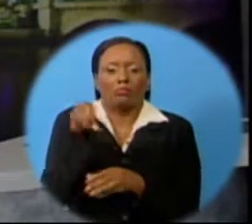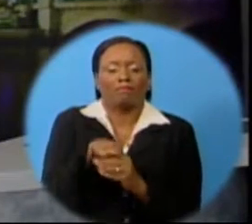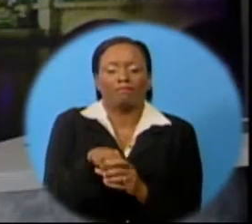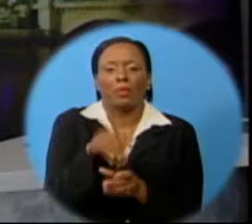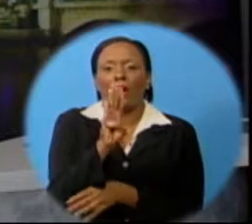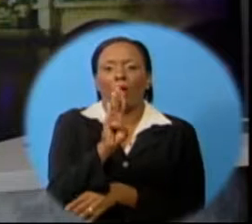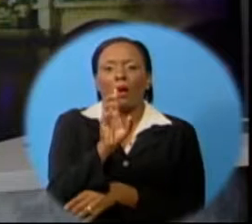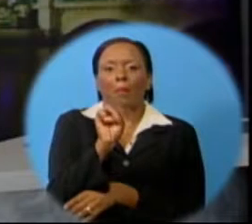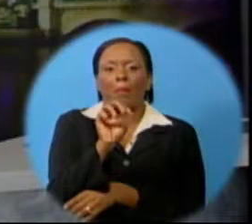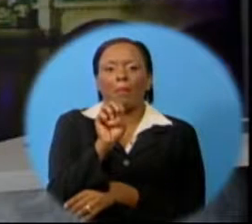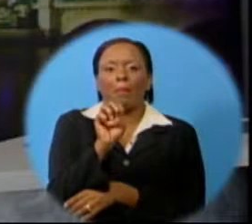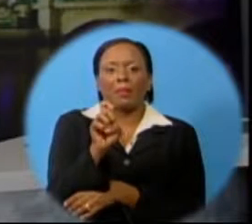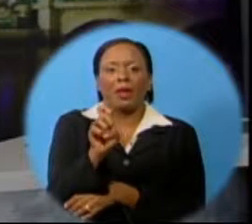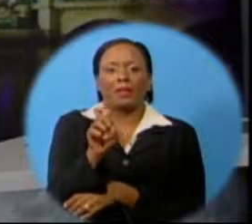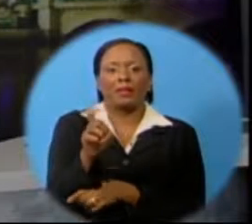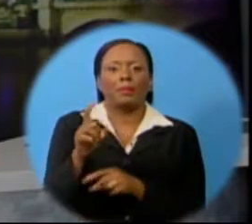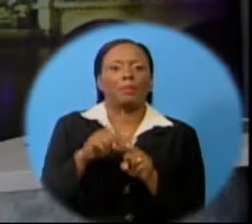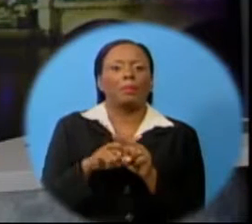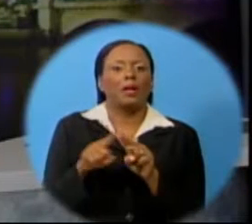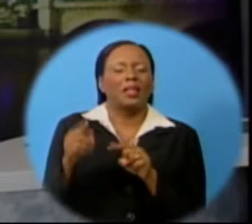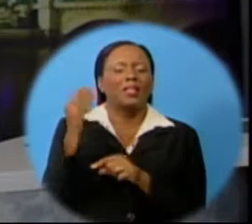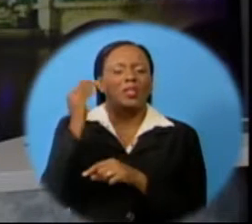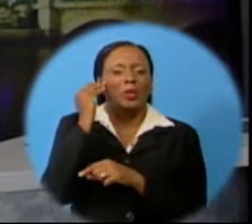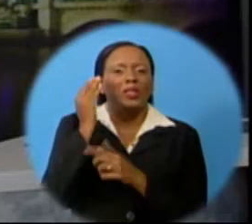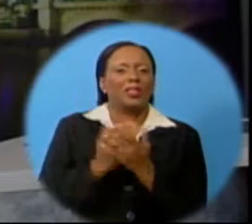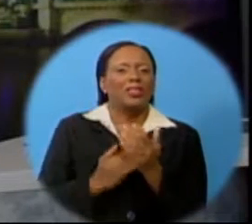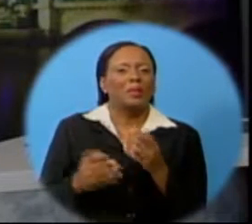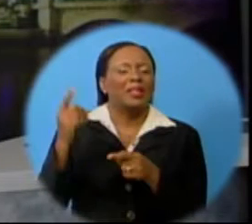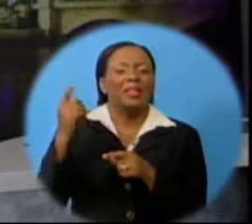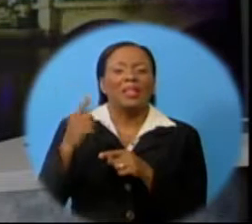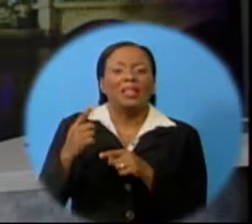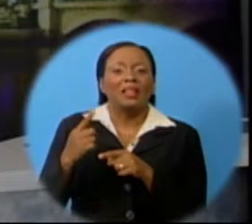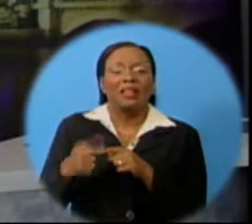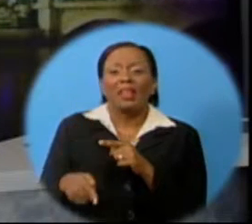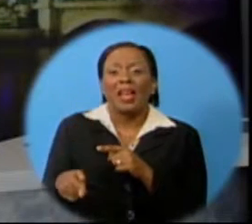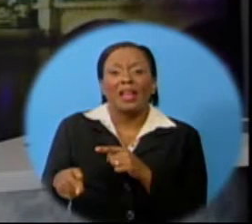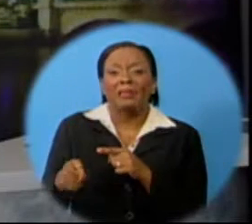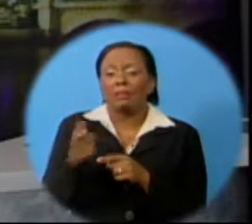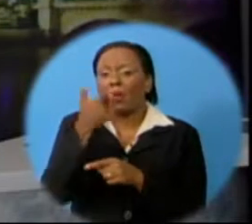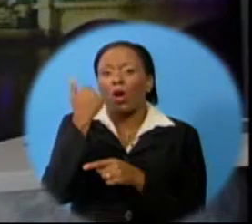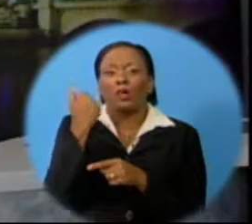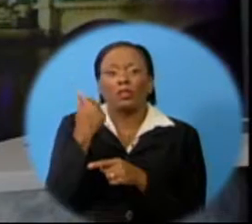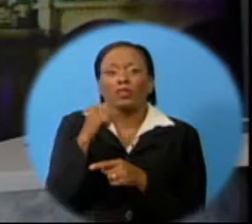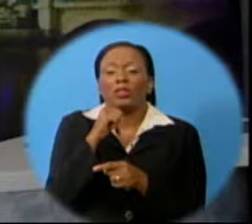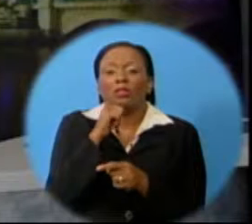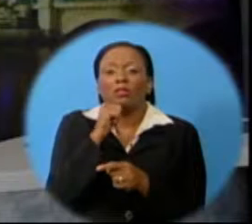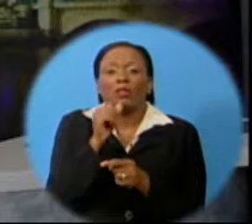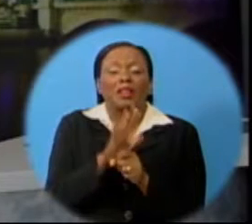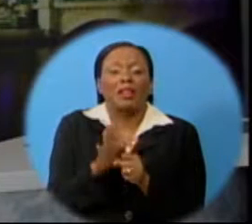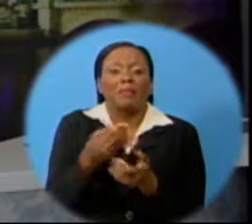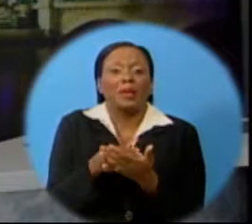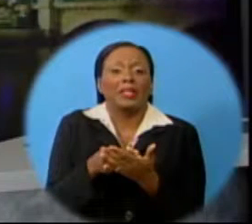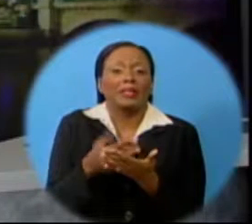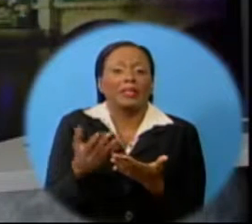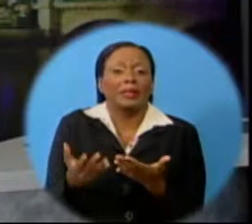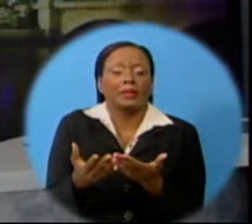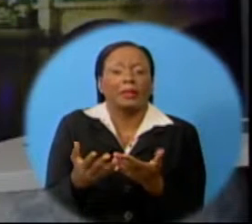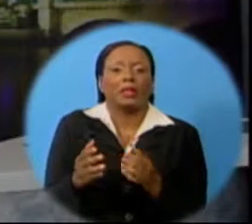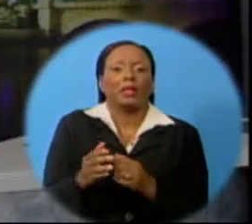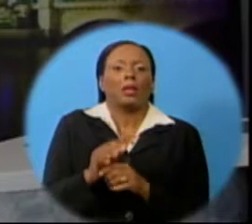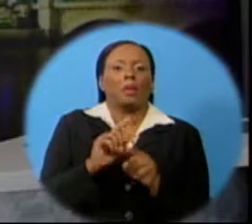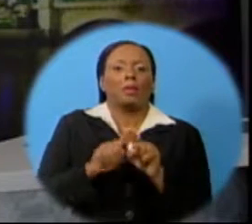to participate in BMEX, but is aware that many cannot afford to do so. That's why Executive Director Bobby